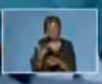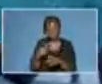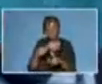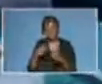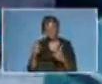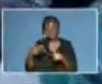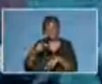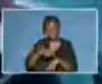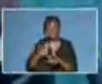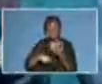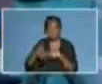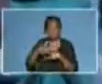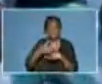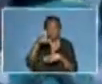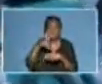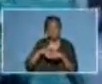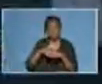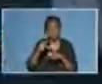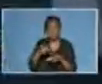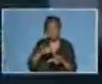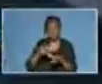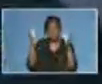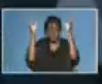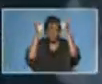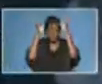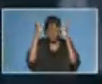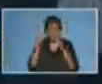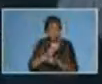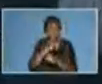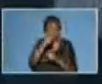in port and crown the victor.